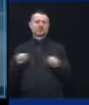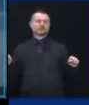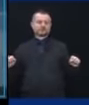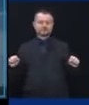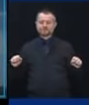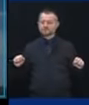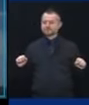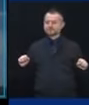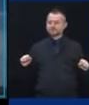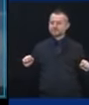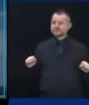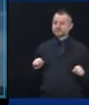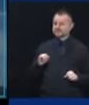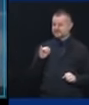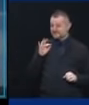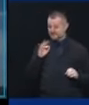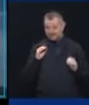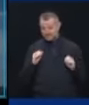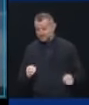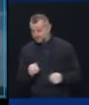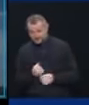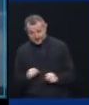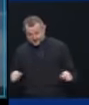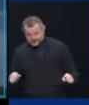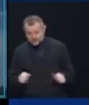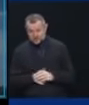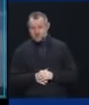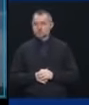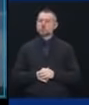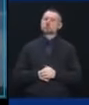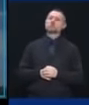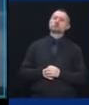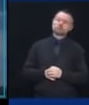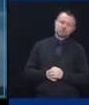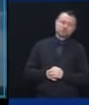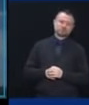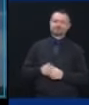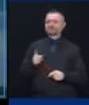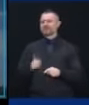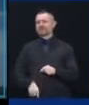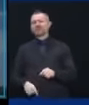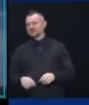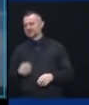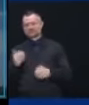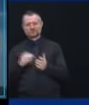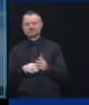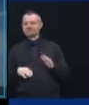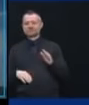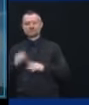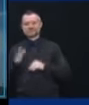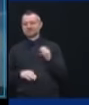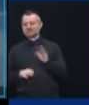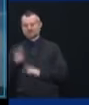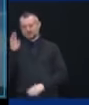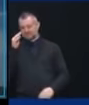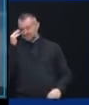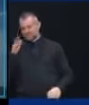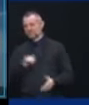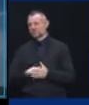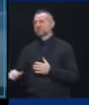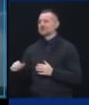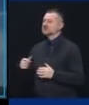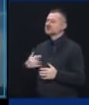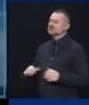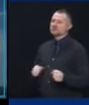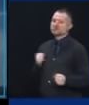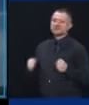Otherwise, you're not going to see the type of rebuilding that we need to do. We have an aggressive Rebuild New York